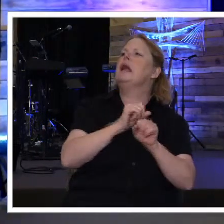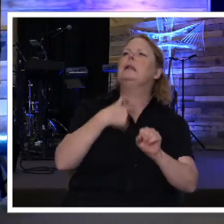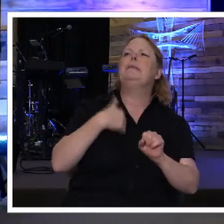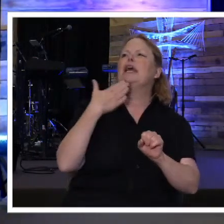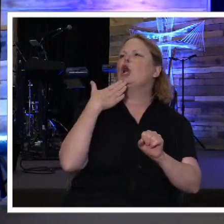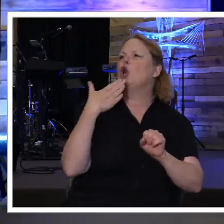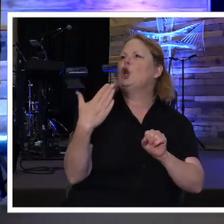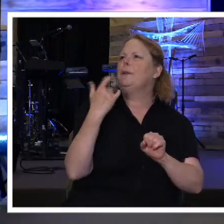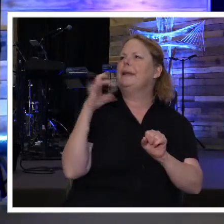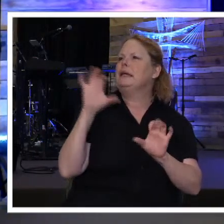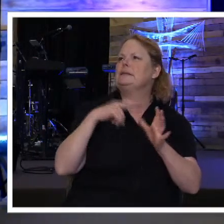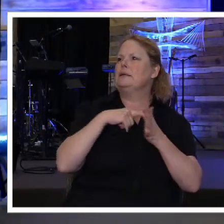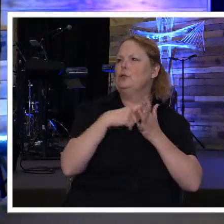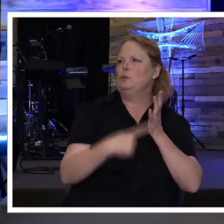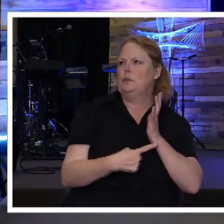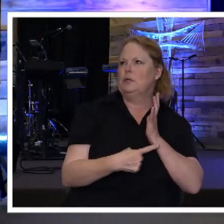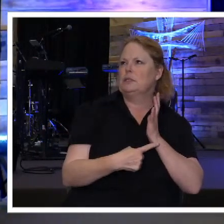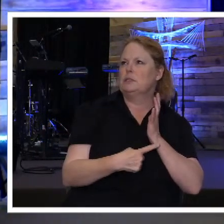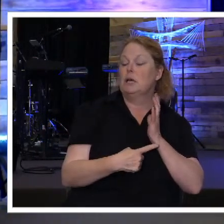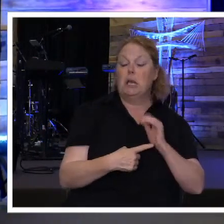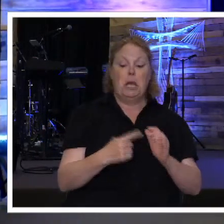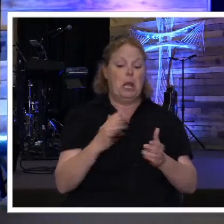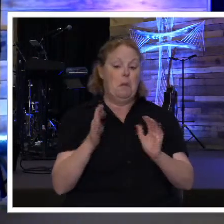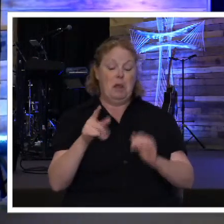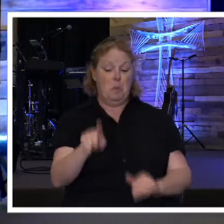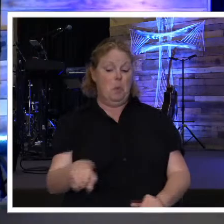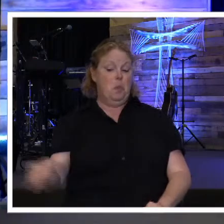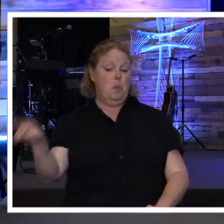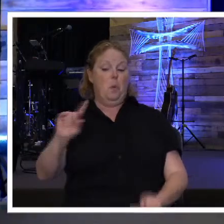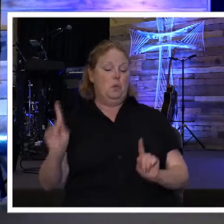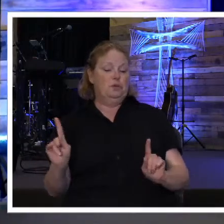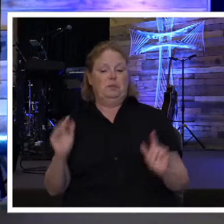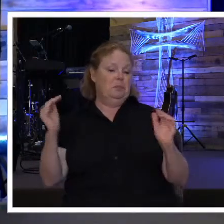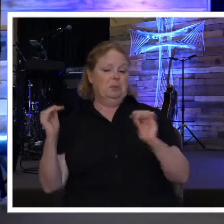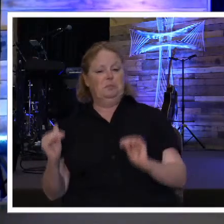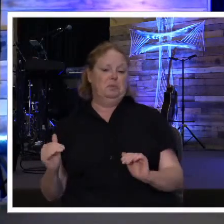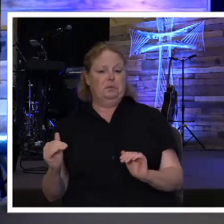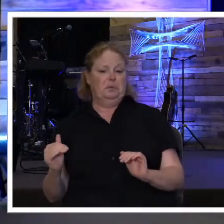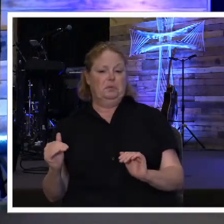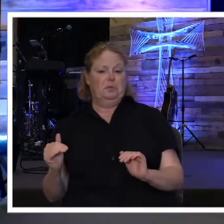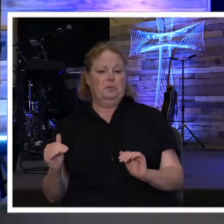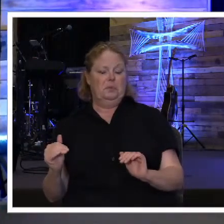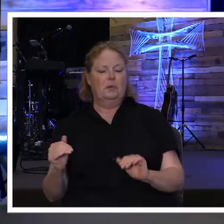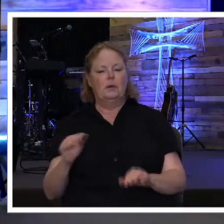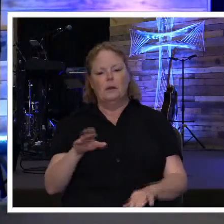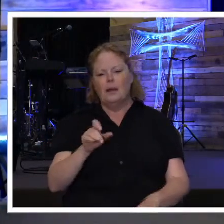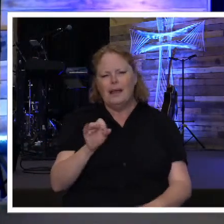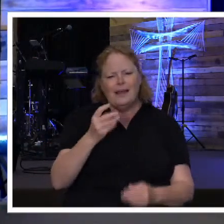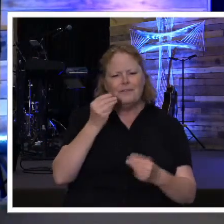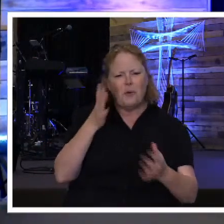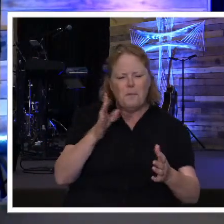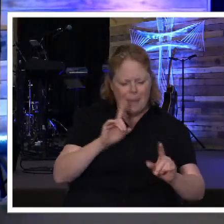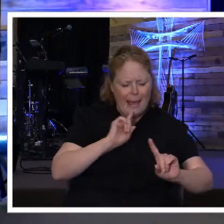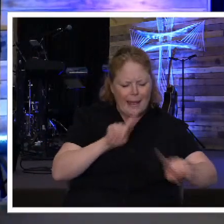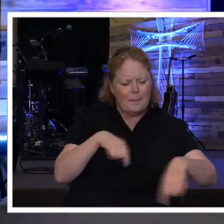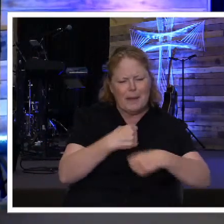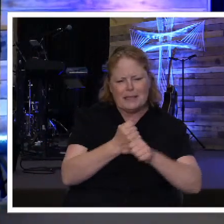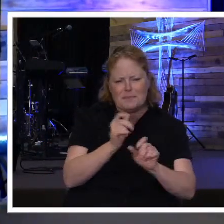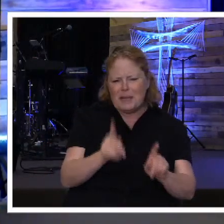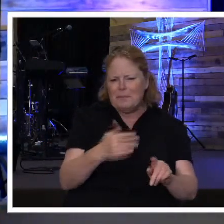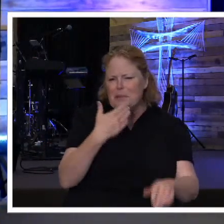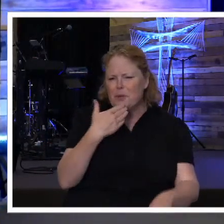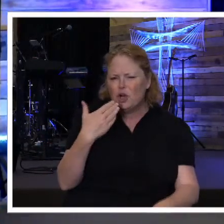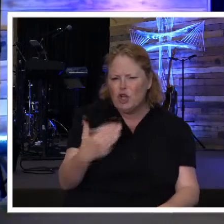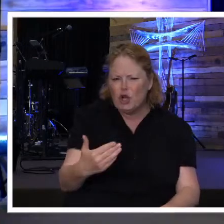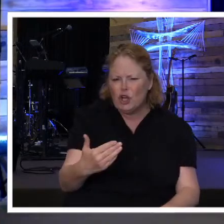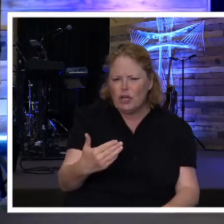good in comparison to all of these around me. If obeying the commands made one good, then the Pharisee would have